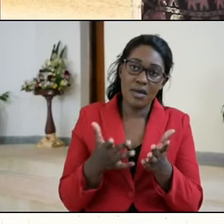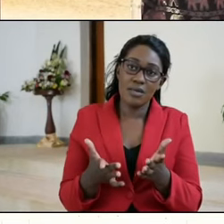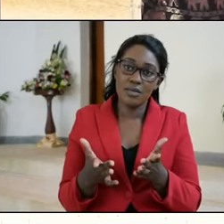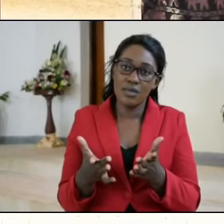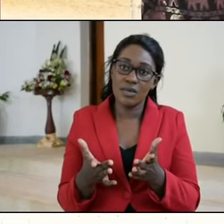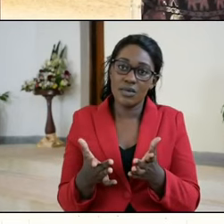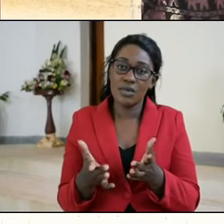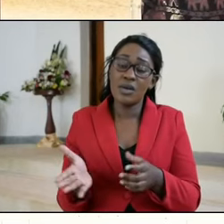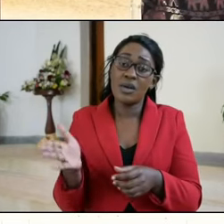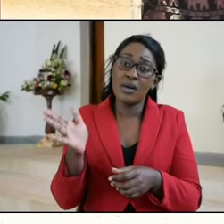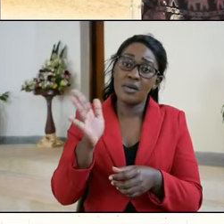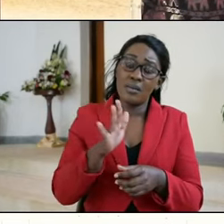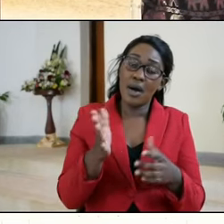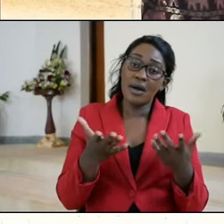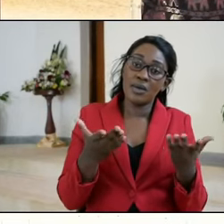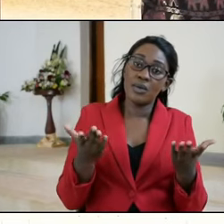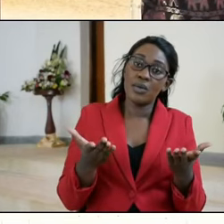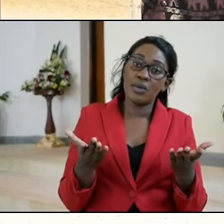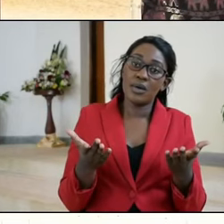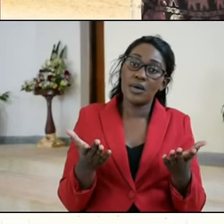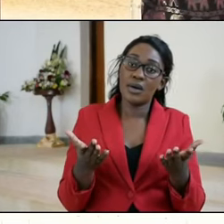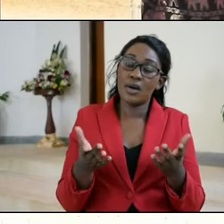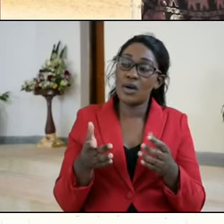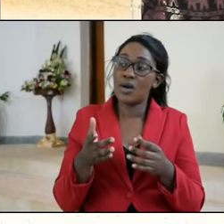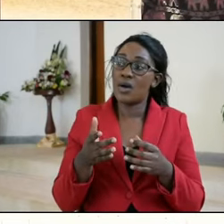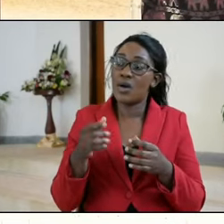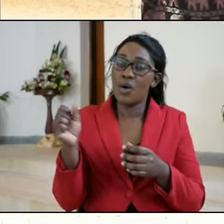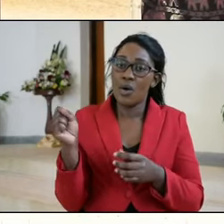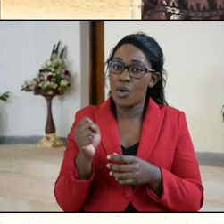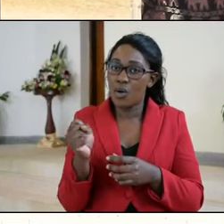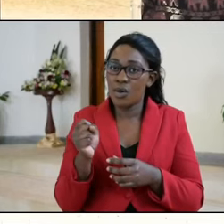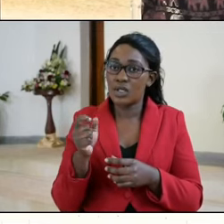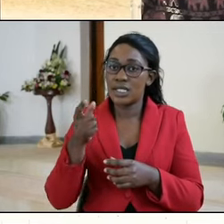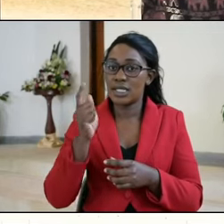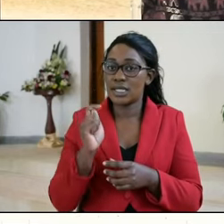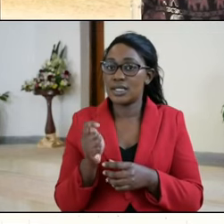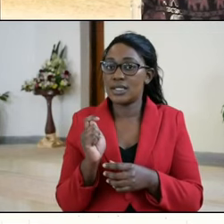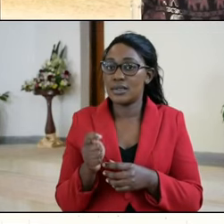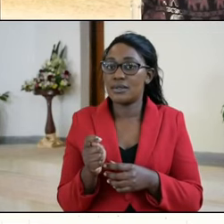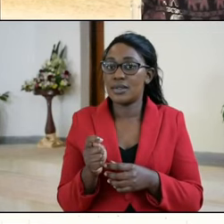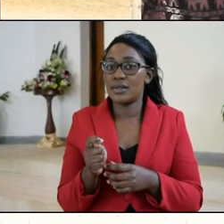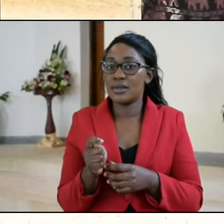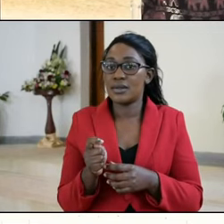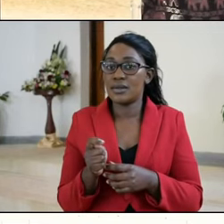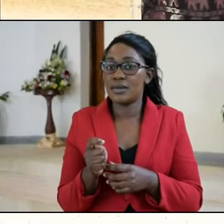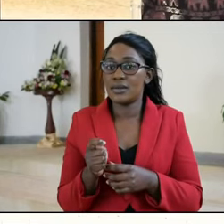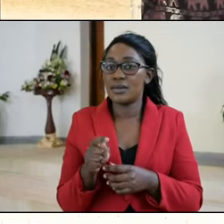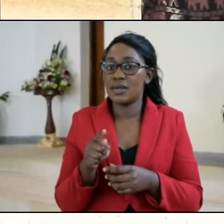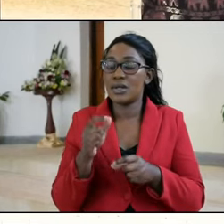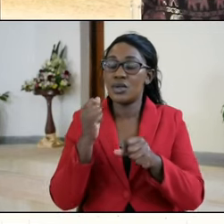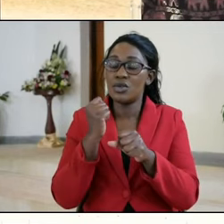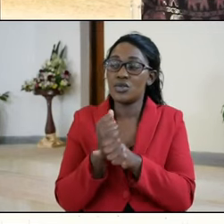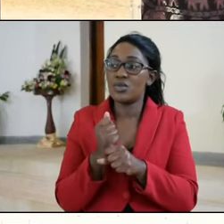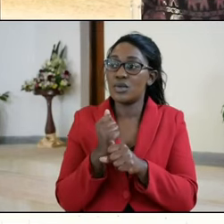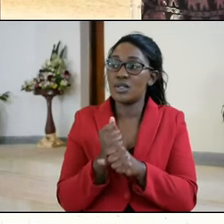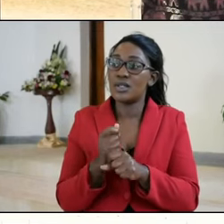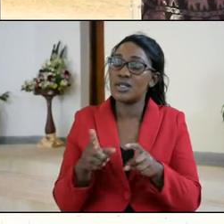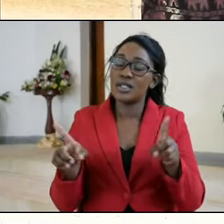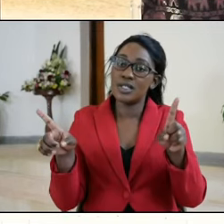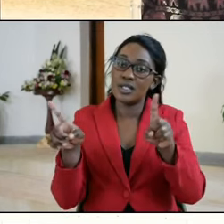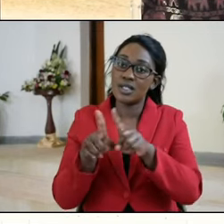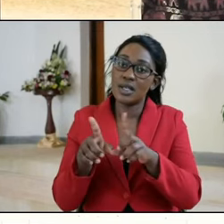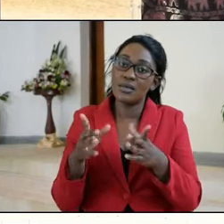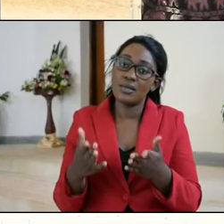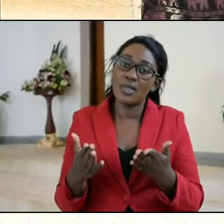Old Testament. The apostles, I hear you saying, are doing the same thing.